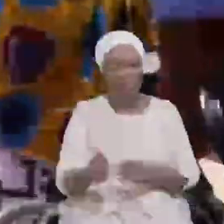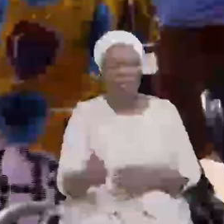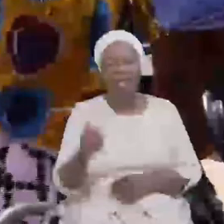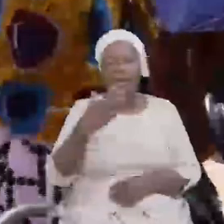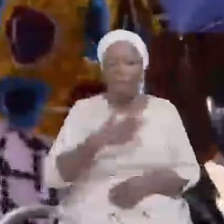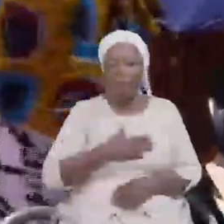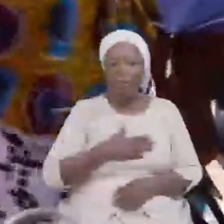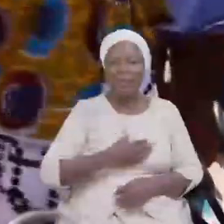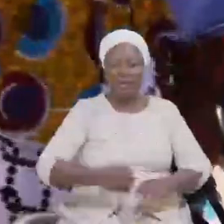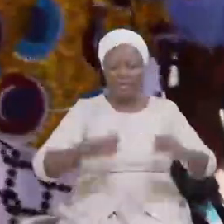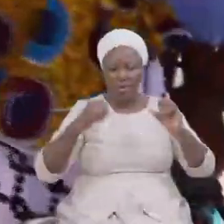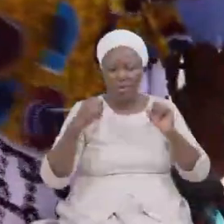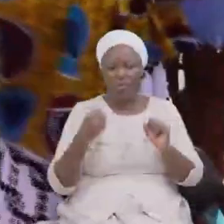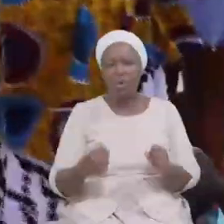energy,